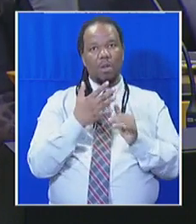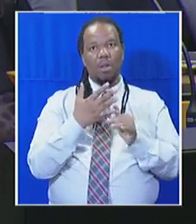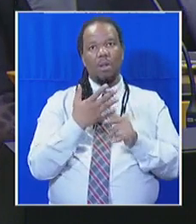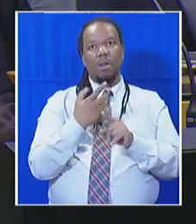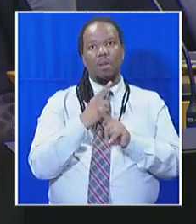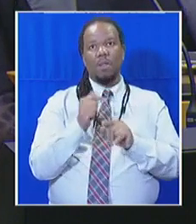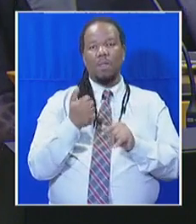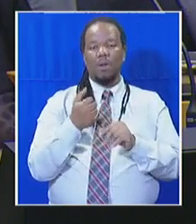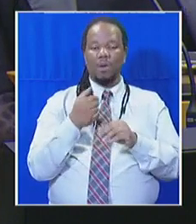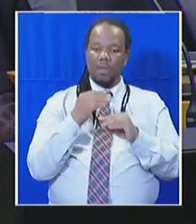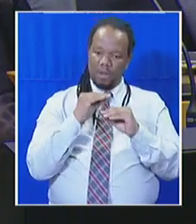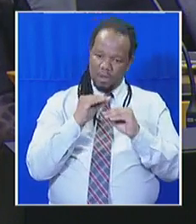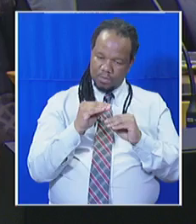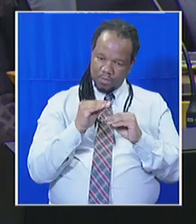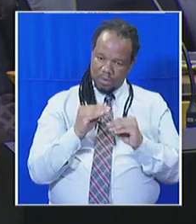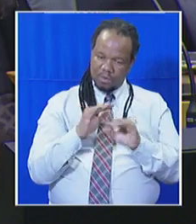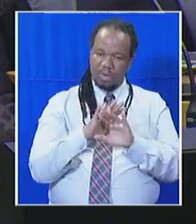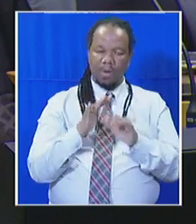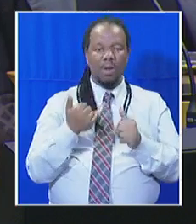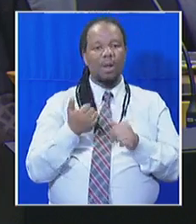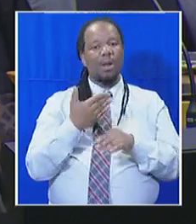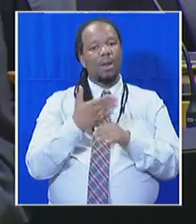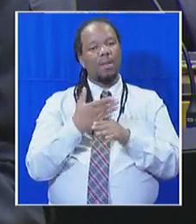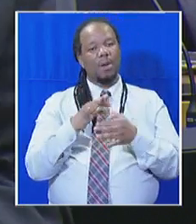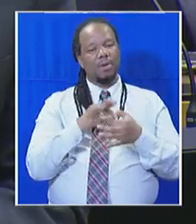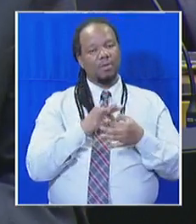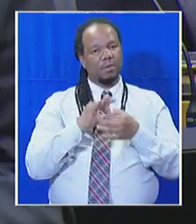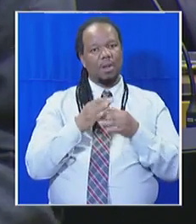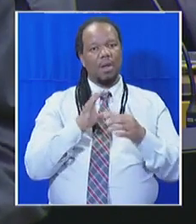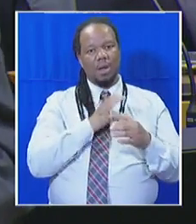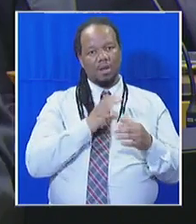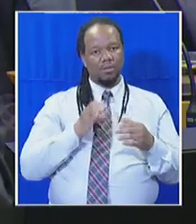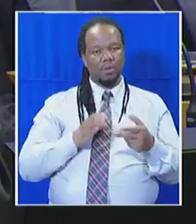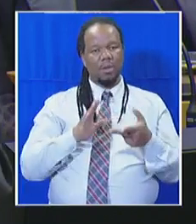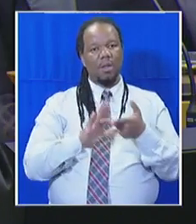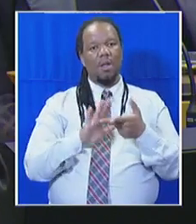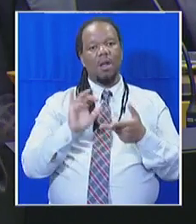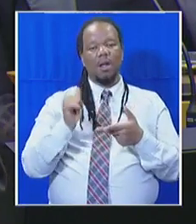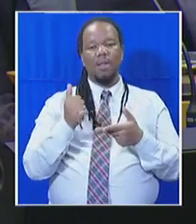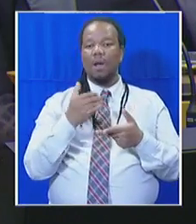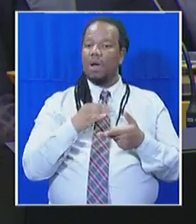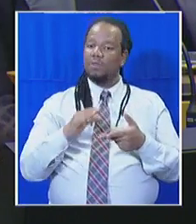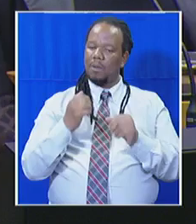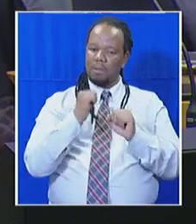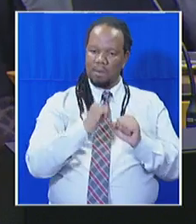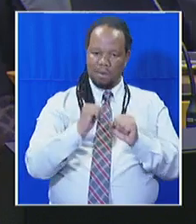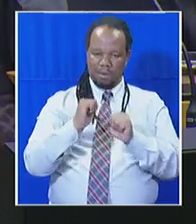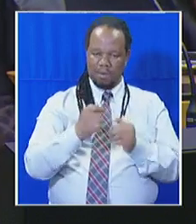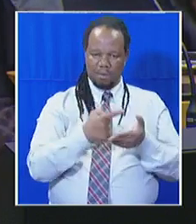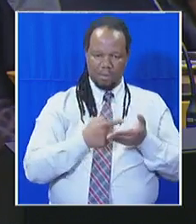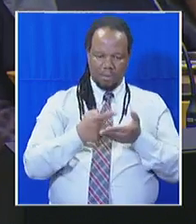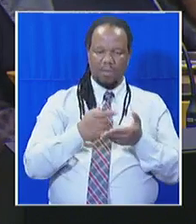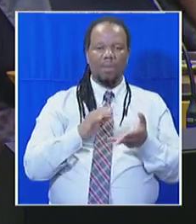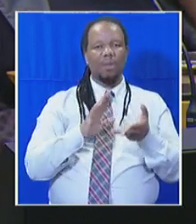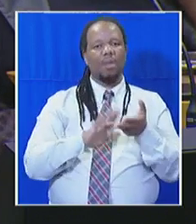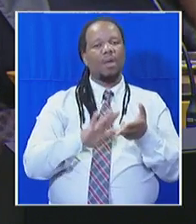the Education Labor Relations Council, and the Public Service Coordinating Bargaining Council, as well as rules imposed by